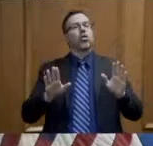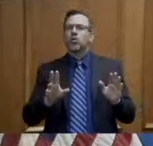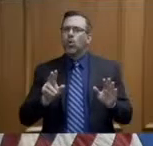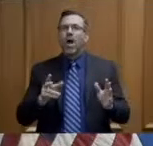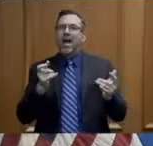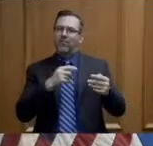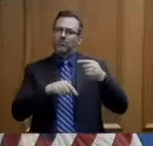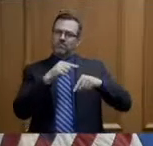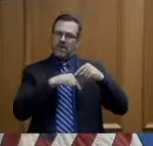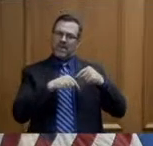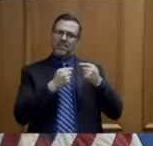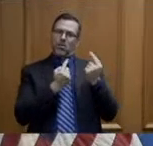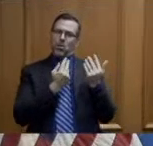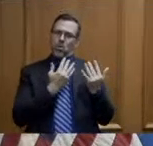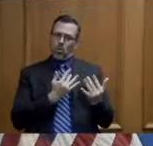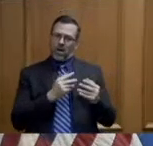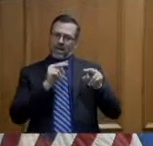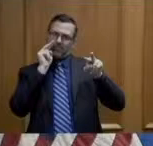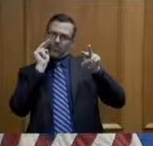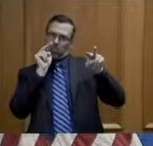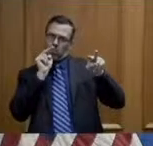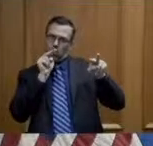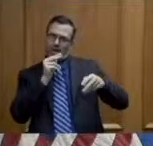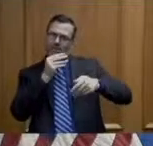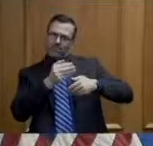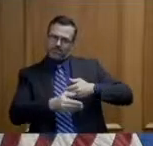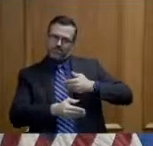very strategic. That's the goal.